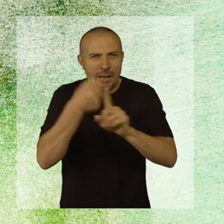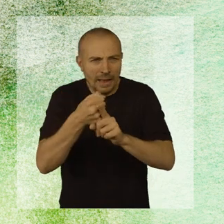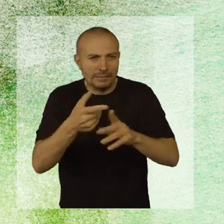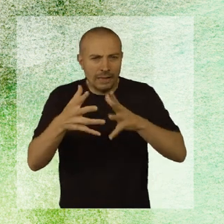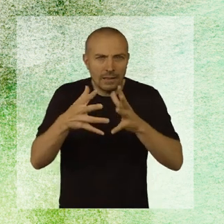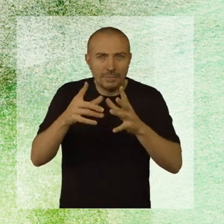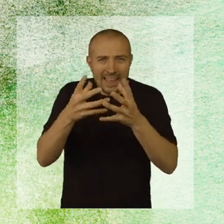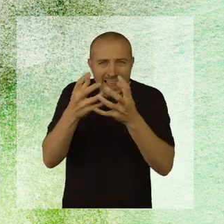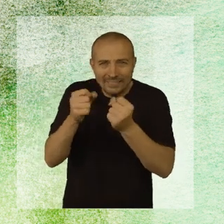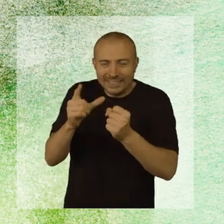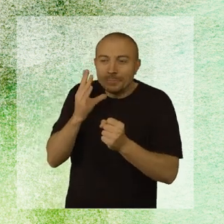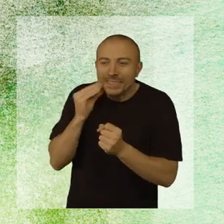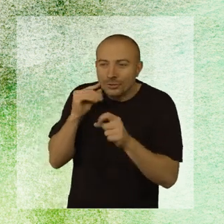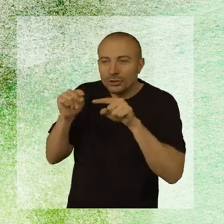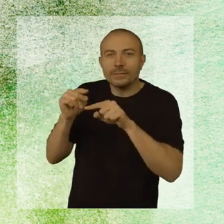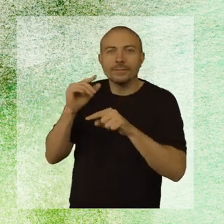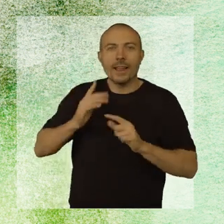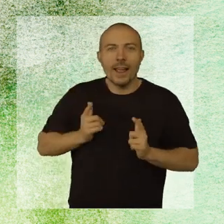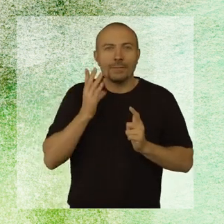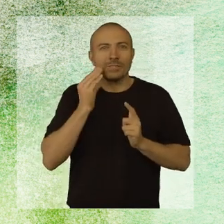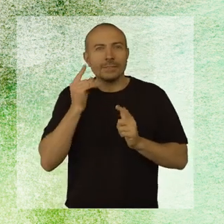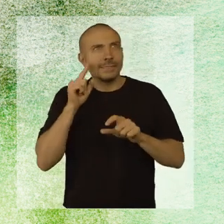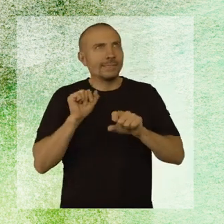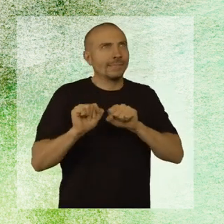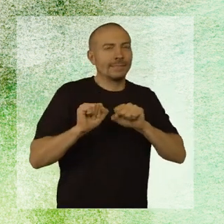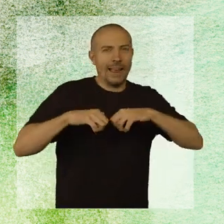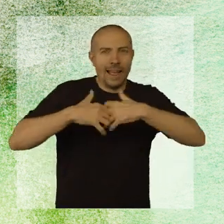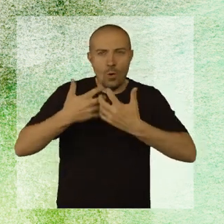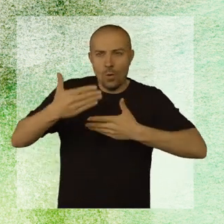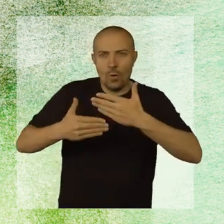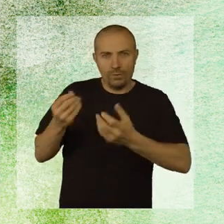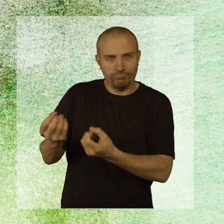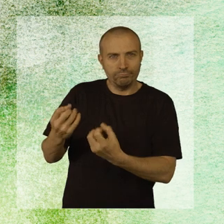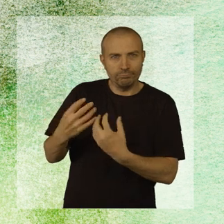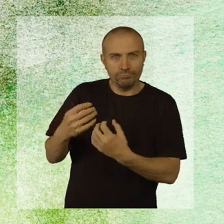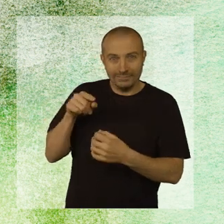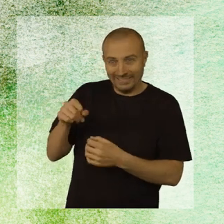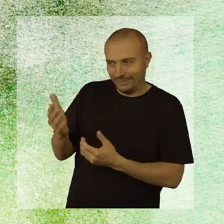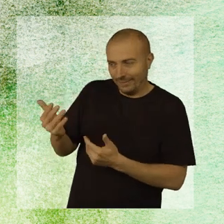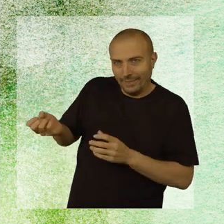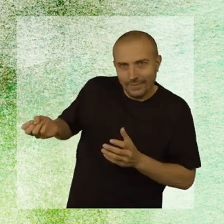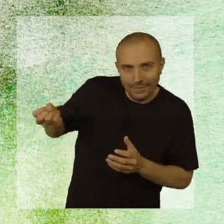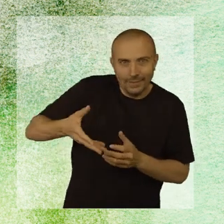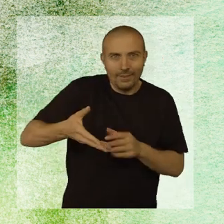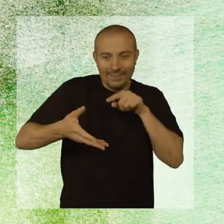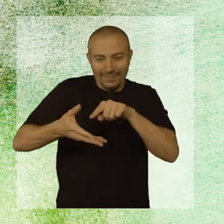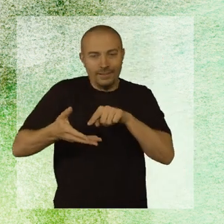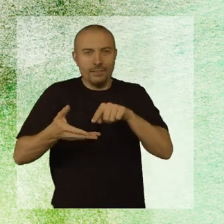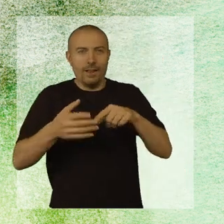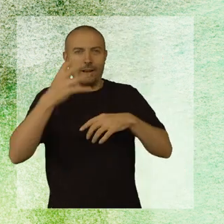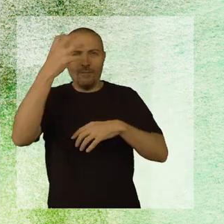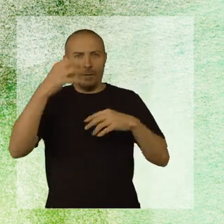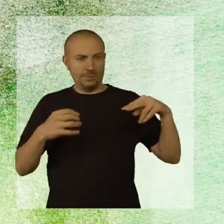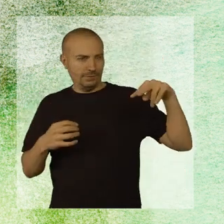of negative impact of climate change. And they have experienced a life experience that definitely we need